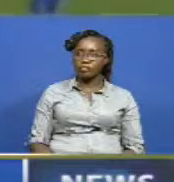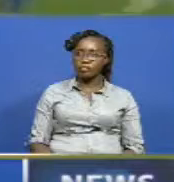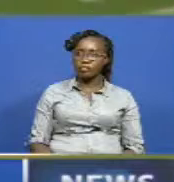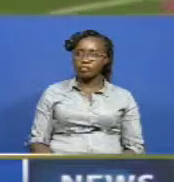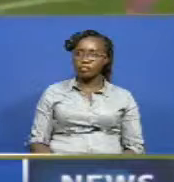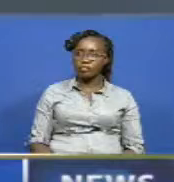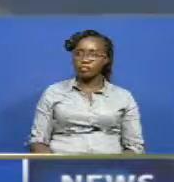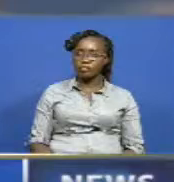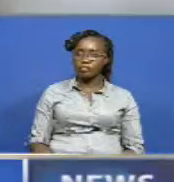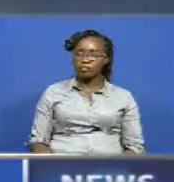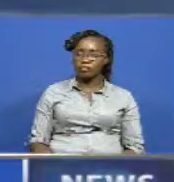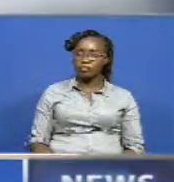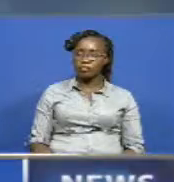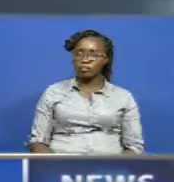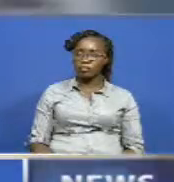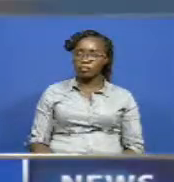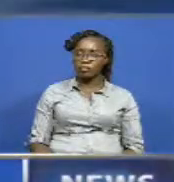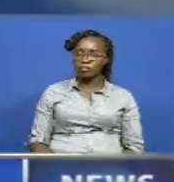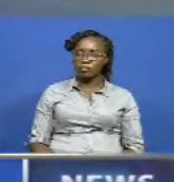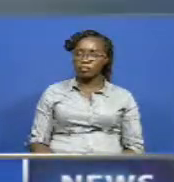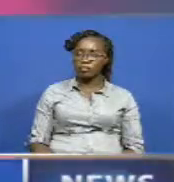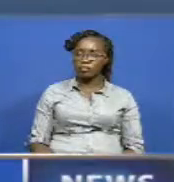Benzema, brilliant. He's done it again.